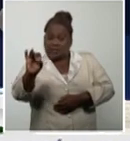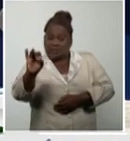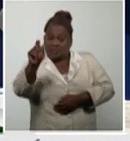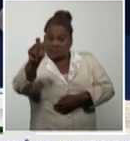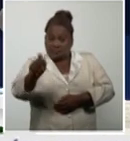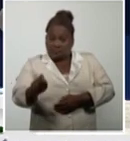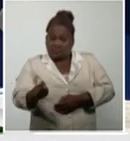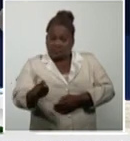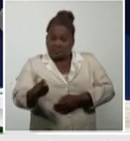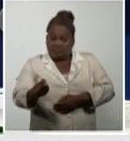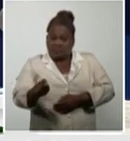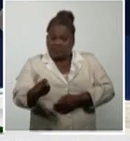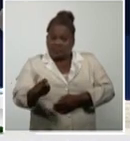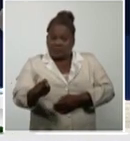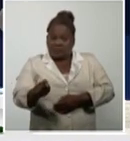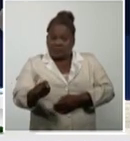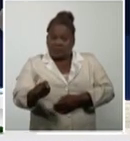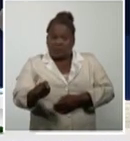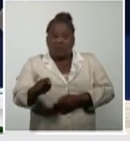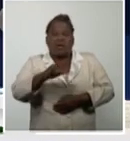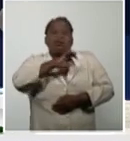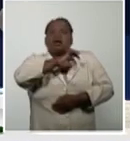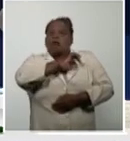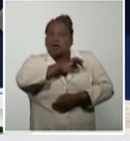epidemic, 50%, that is